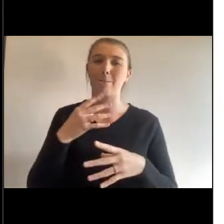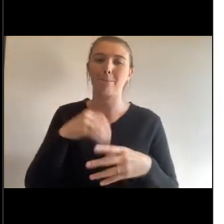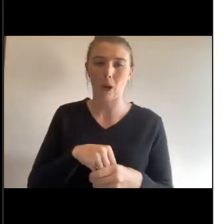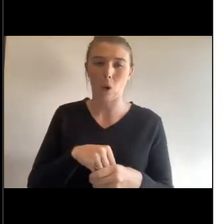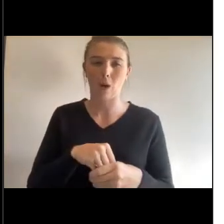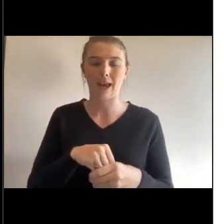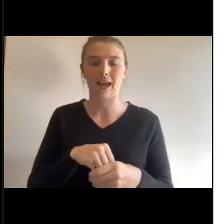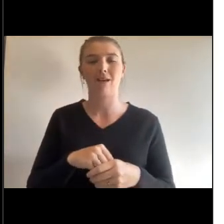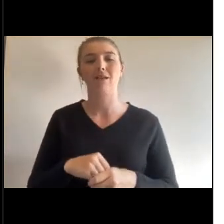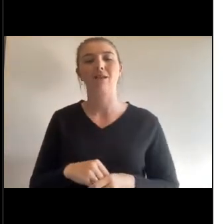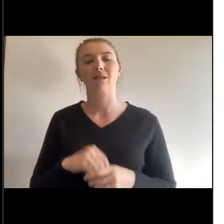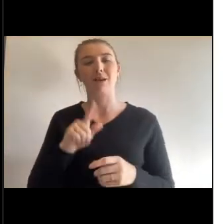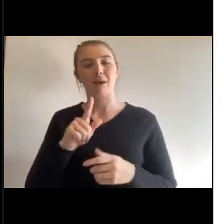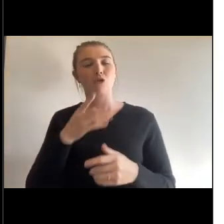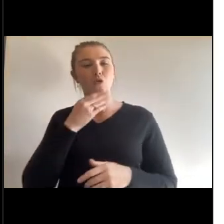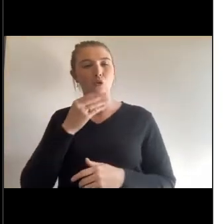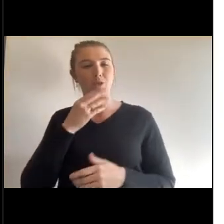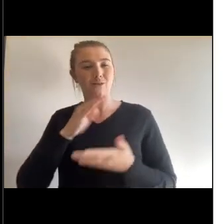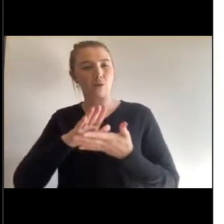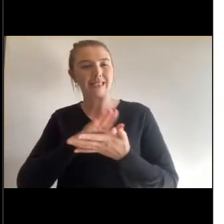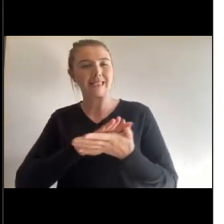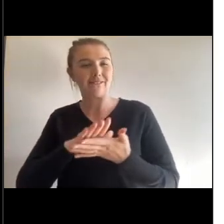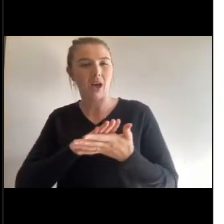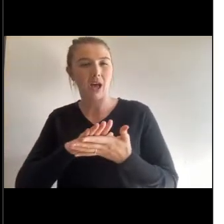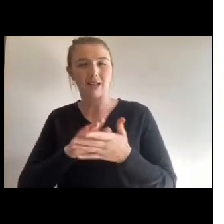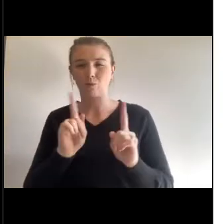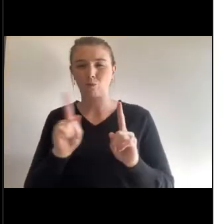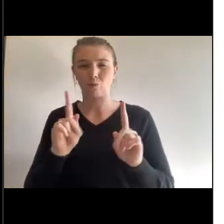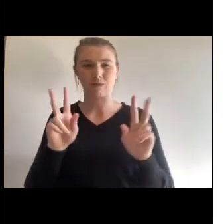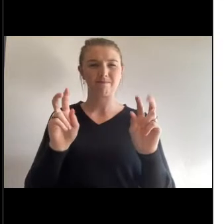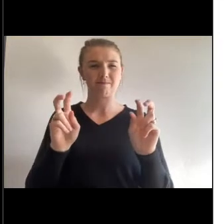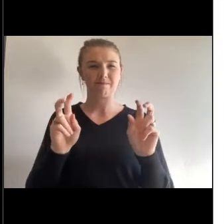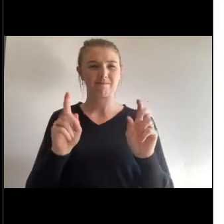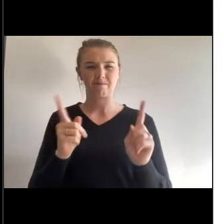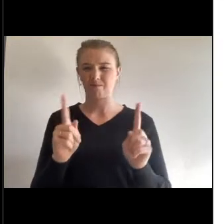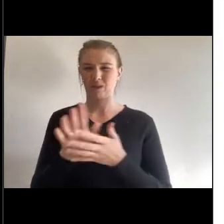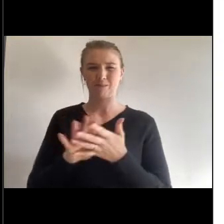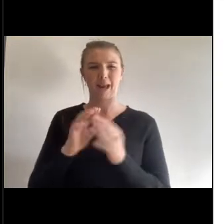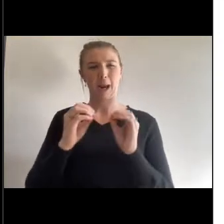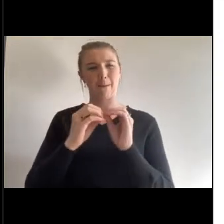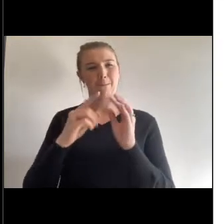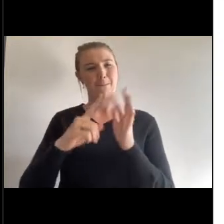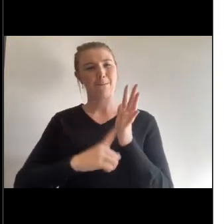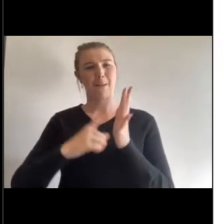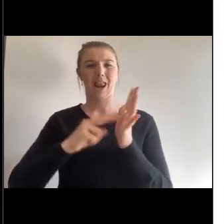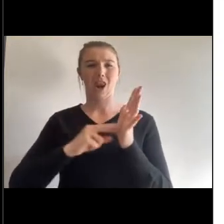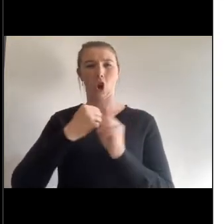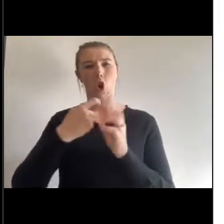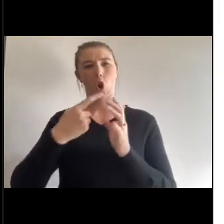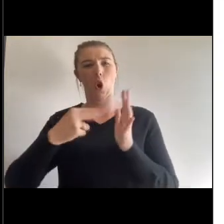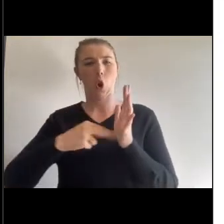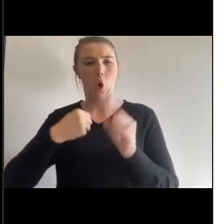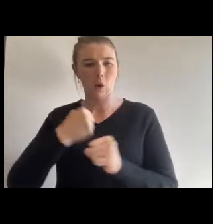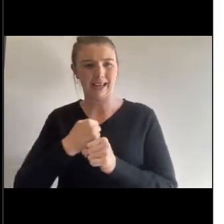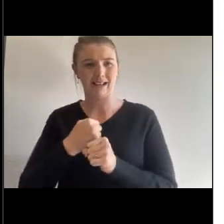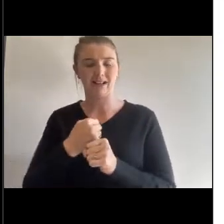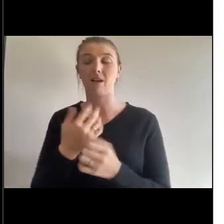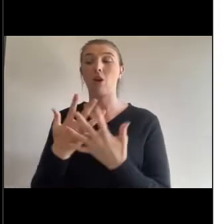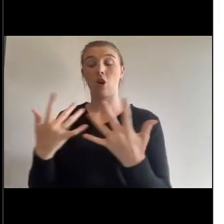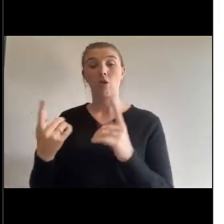our terms here. And when we asked chemists, what do you mean by belonging? What does belonging mean to you, rather? They said basically